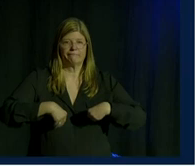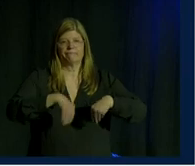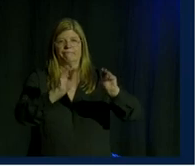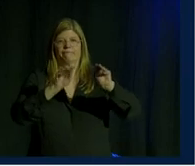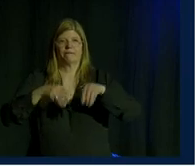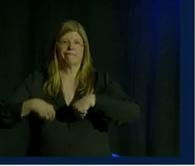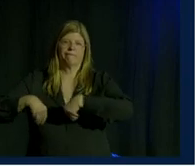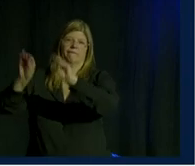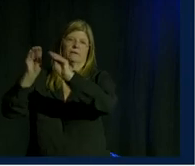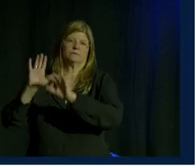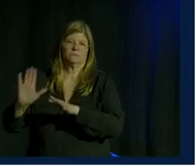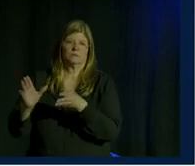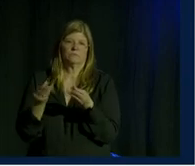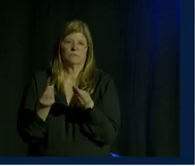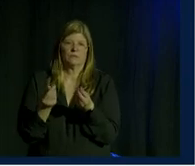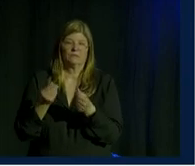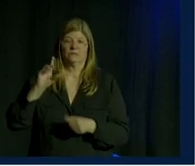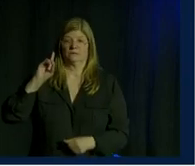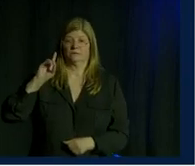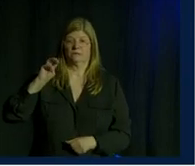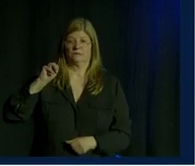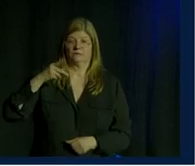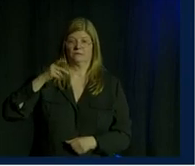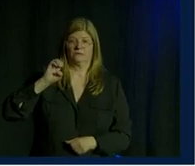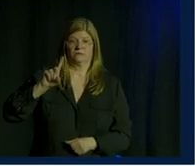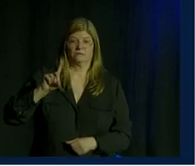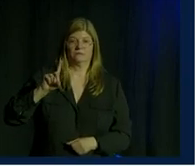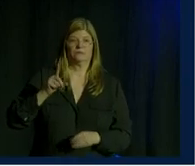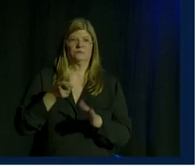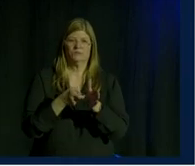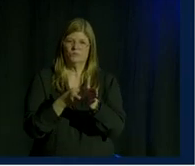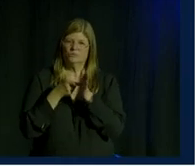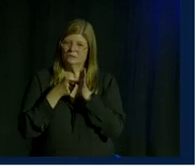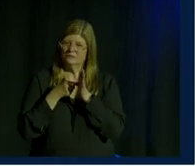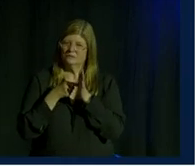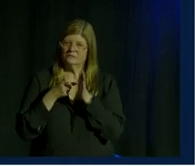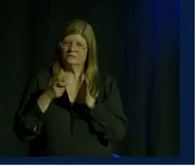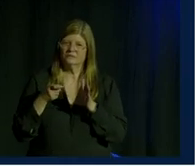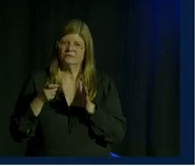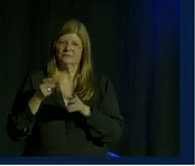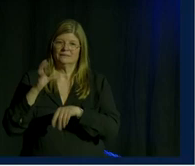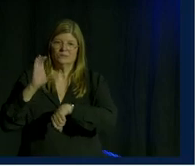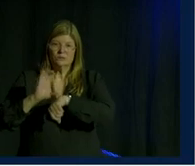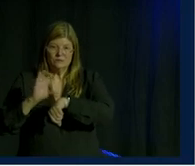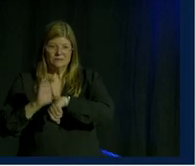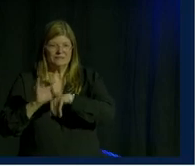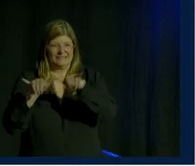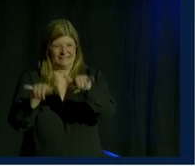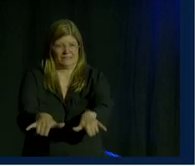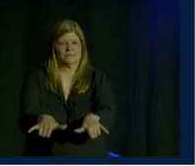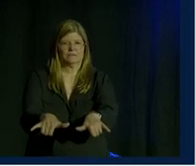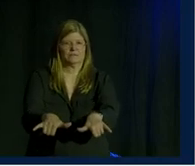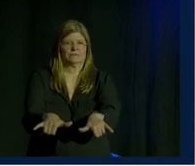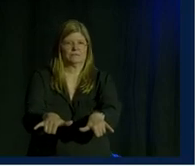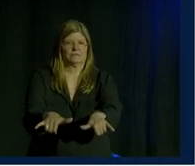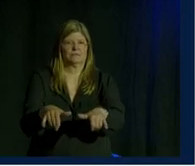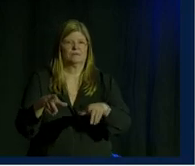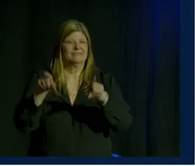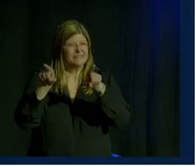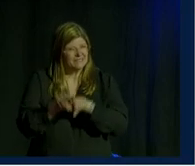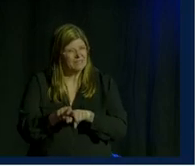will require that this development use a ground lease structure to ensure that the church maintains ownership of their land and benefits from it in the long